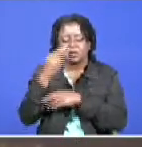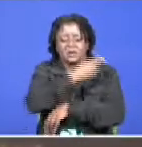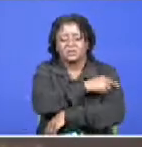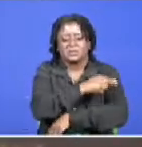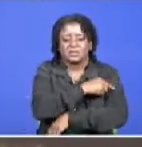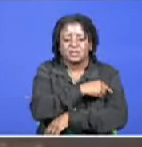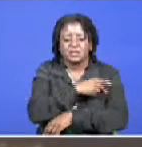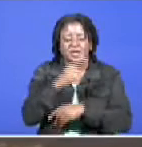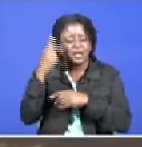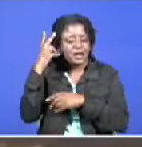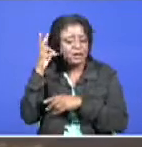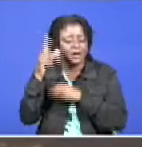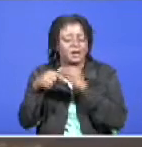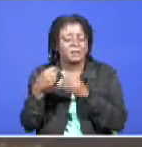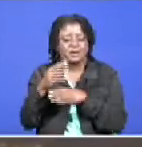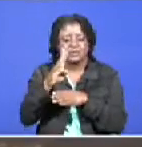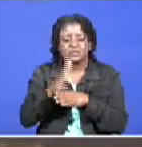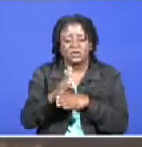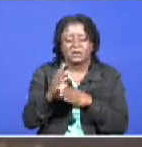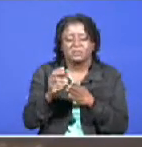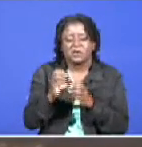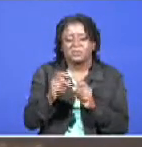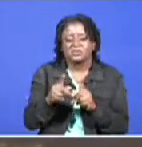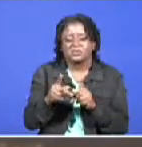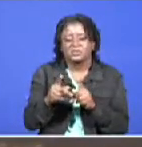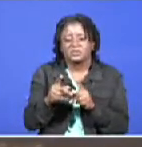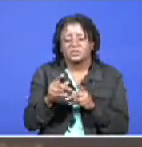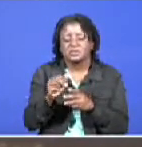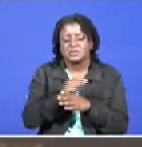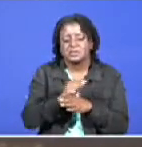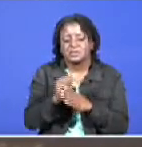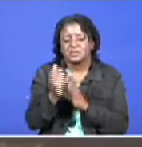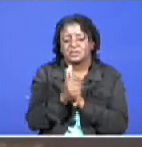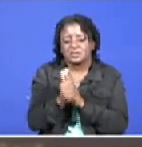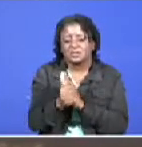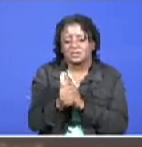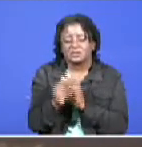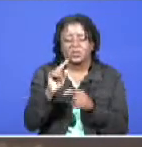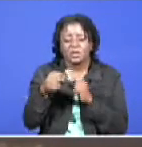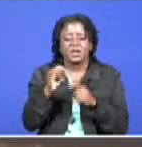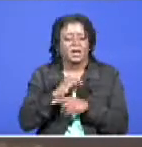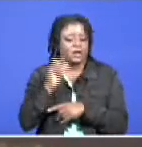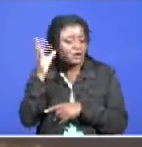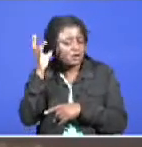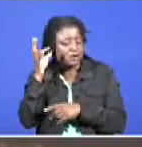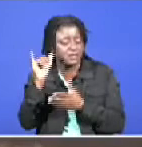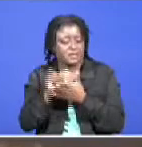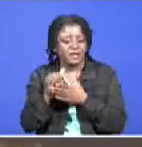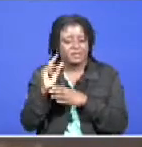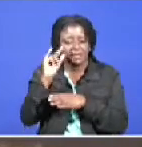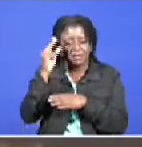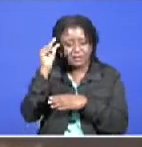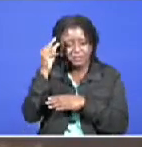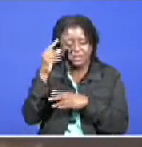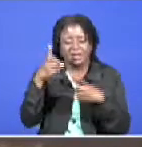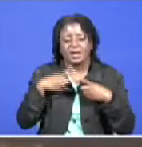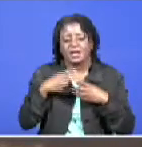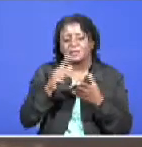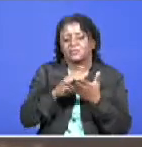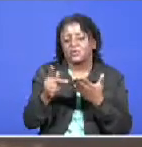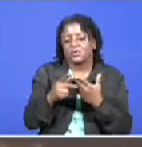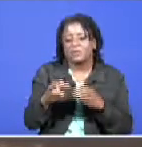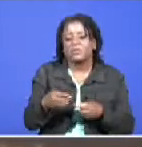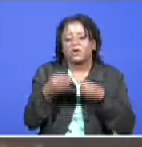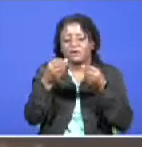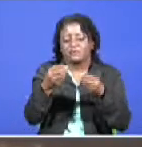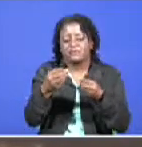Program through a representative from the Killarney headquarters. When I heard that the government had a program that offered job